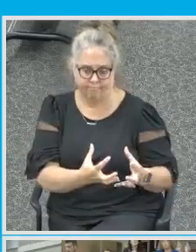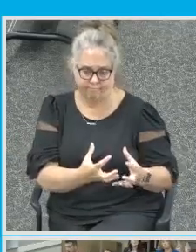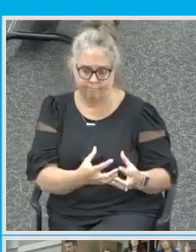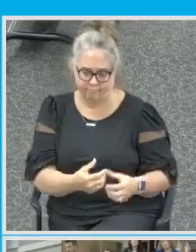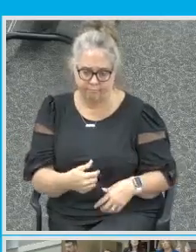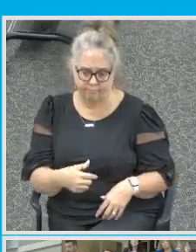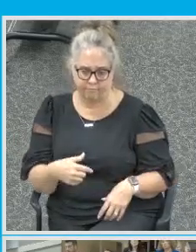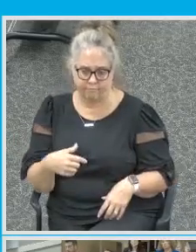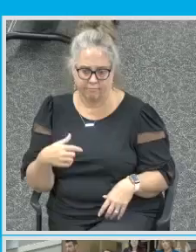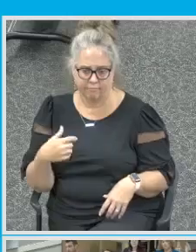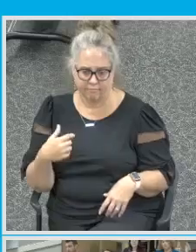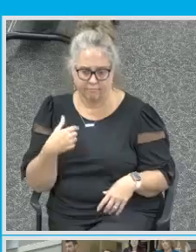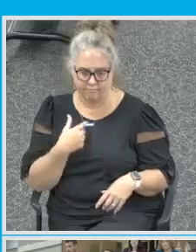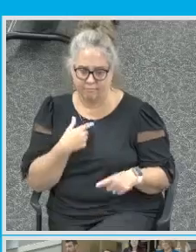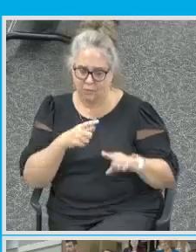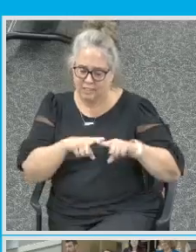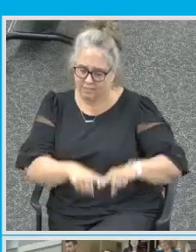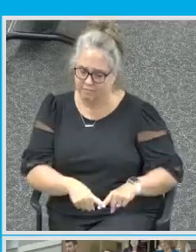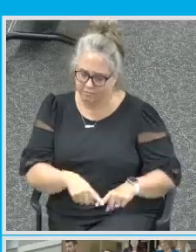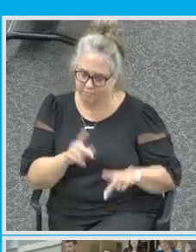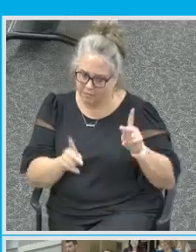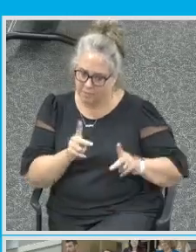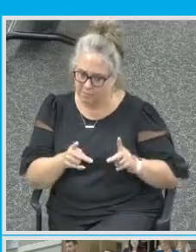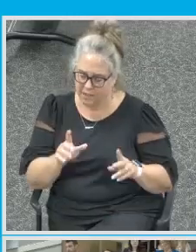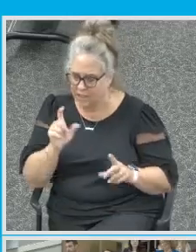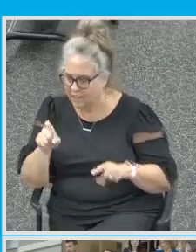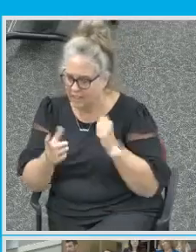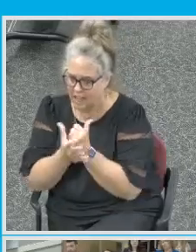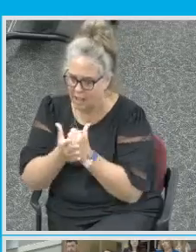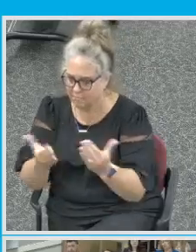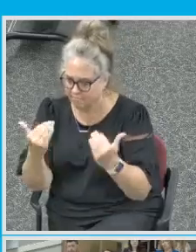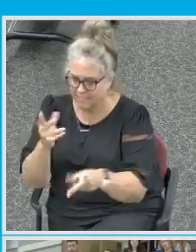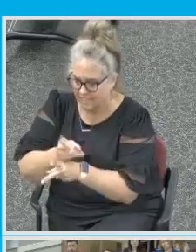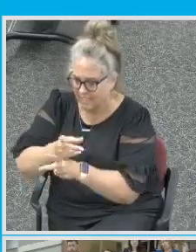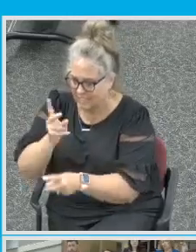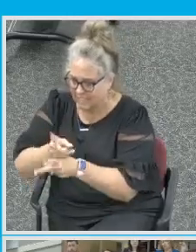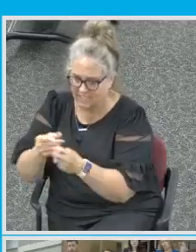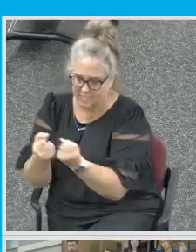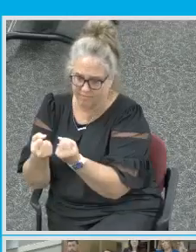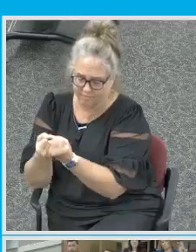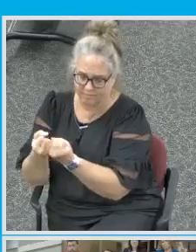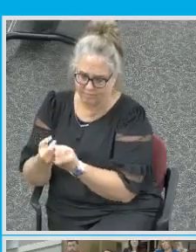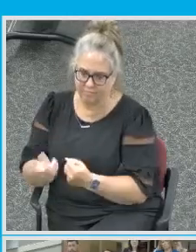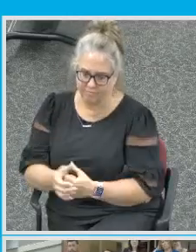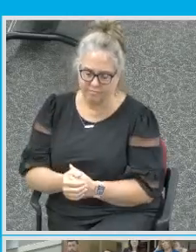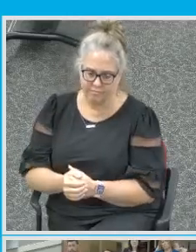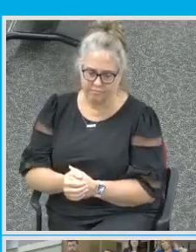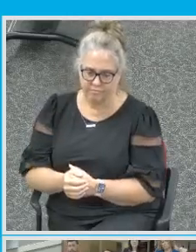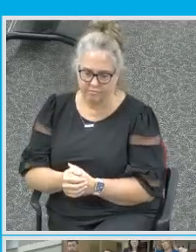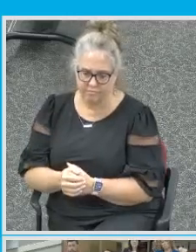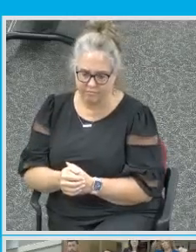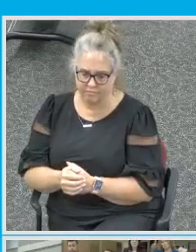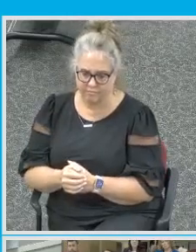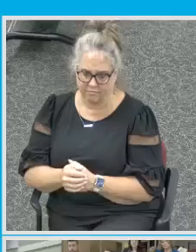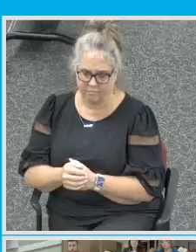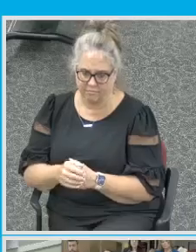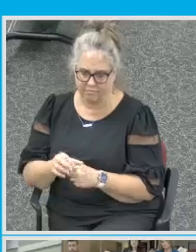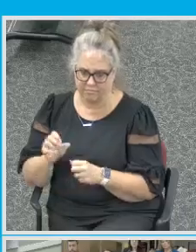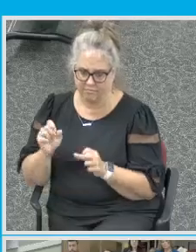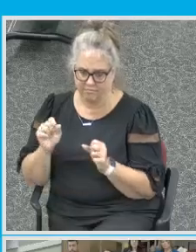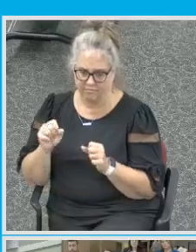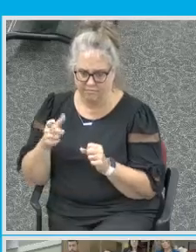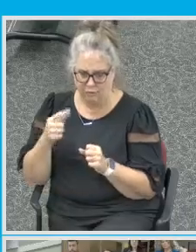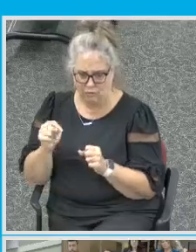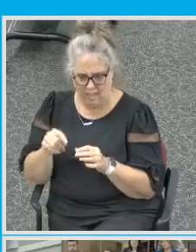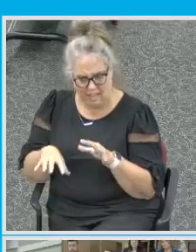individuals are seeking care than ever before, and they're seeking that care sooner. Not only is this improving lives, but it is ultimately saving